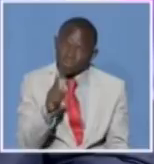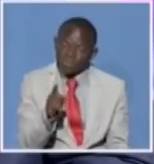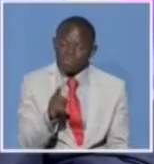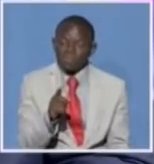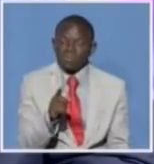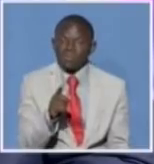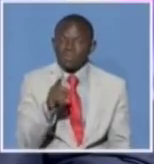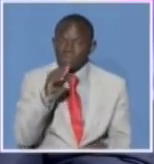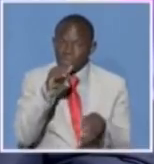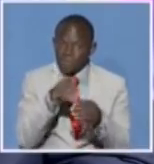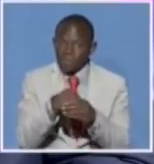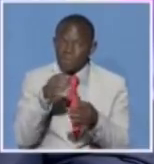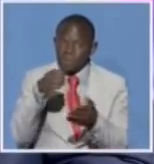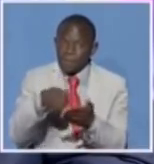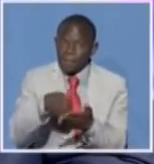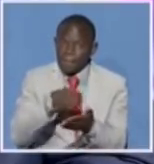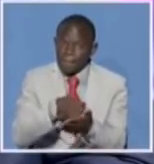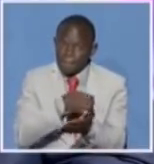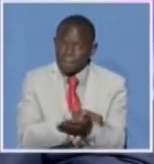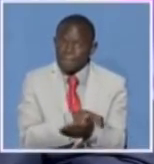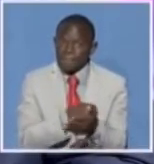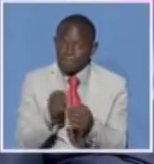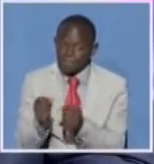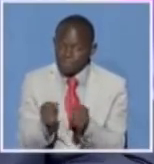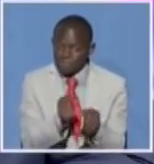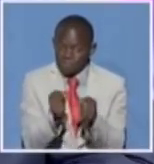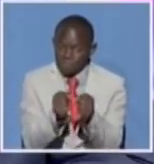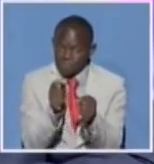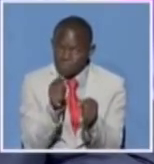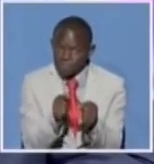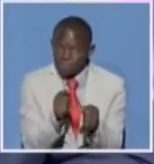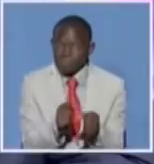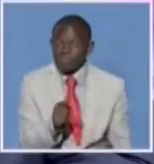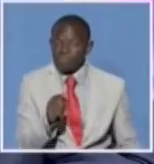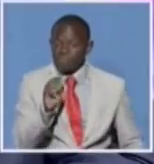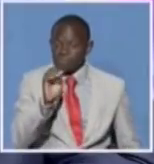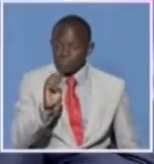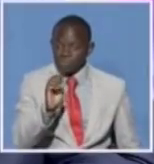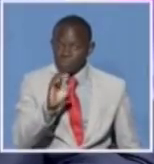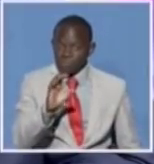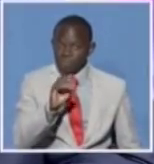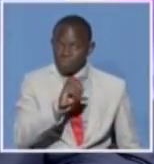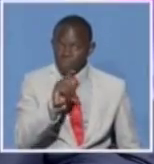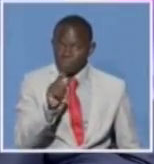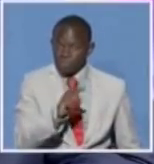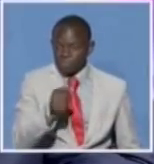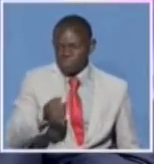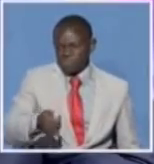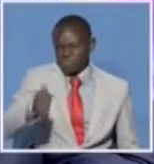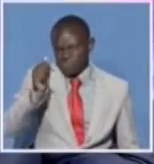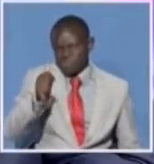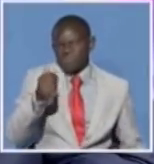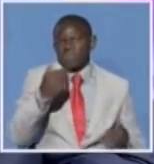which Examination Council of Zambia does undertake measures